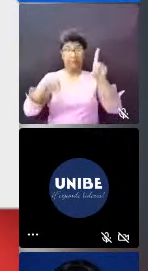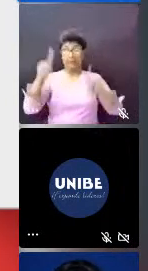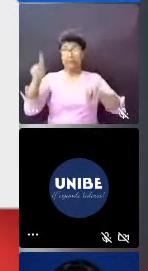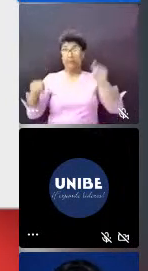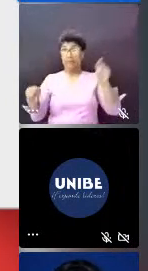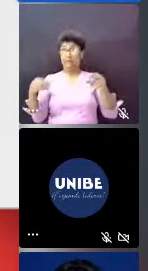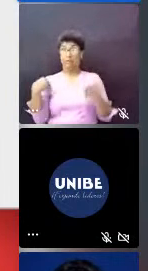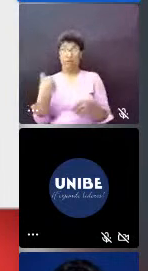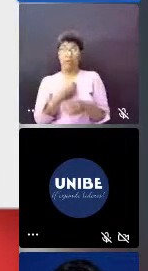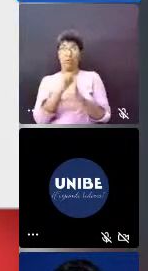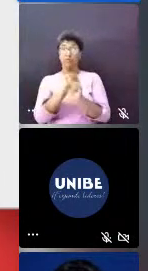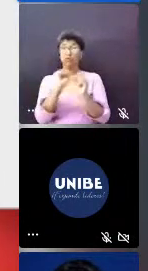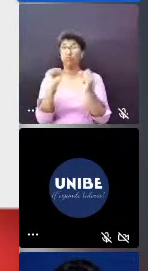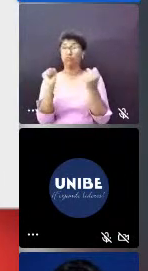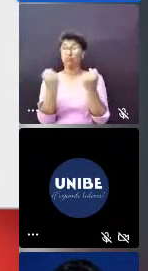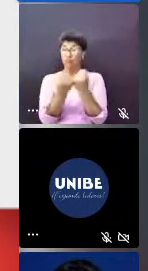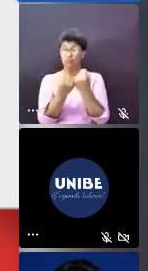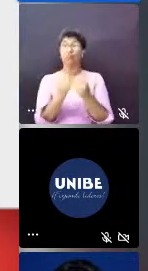our societies.